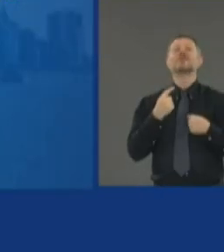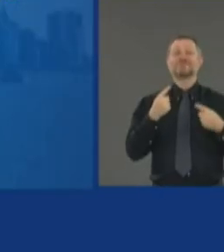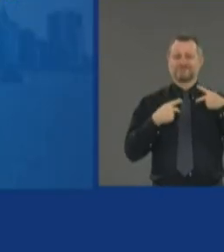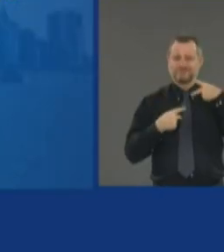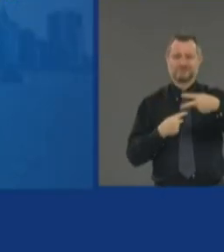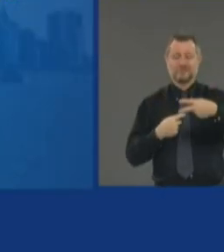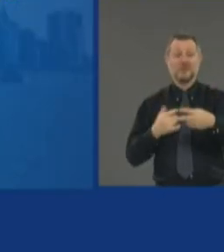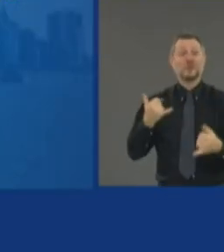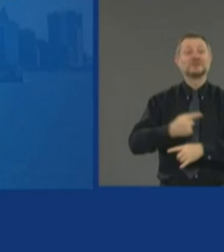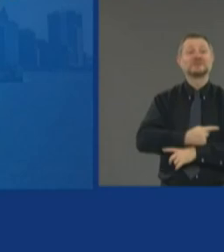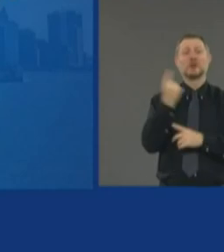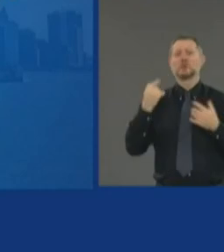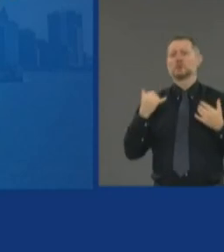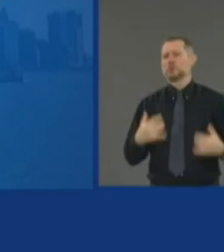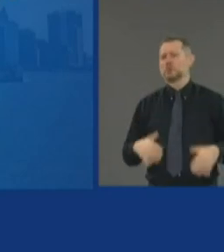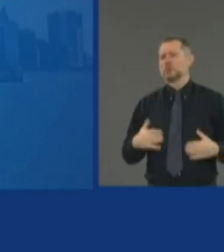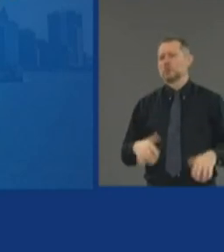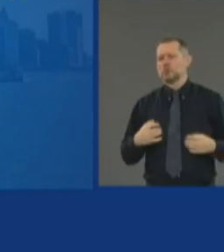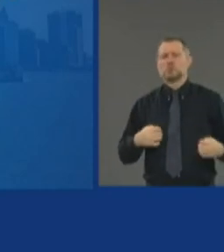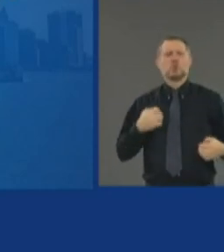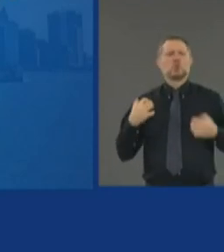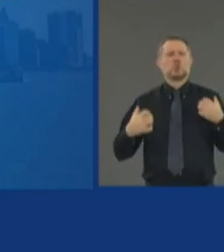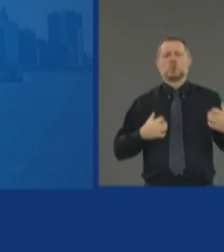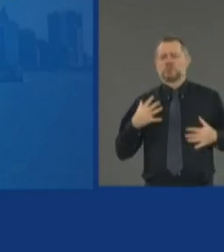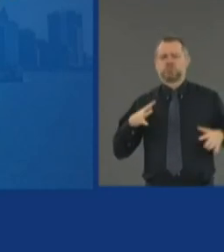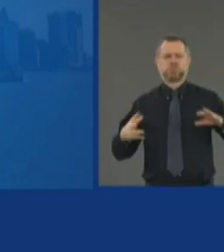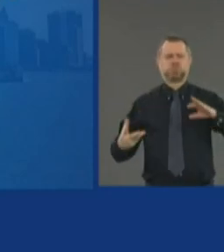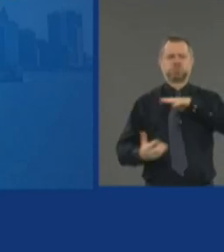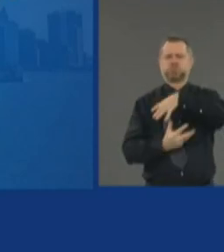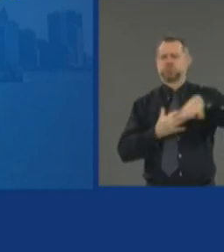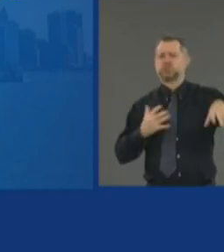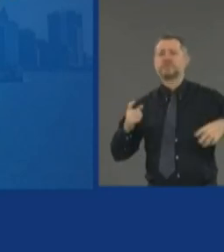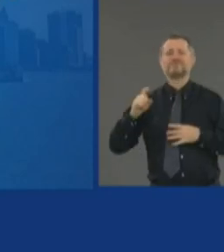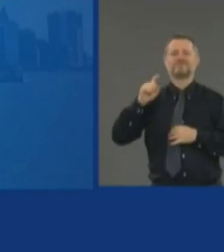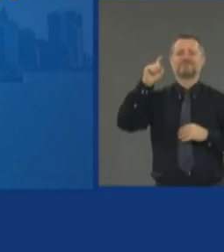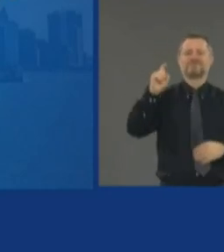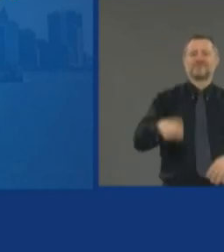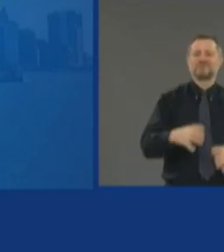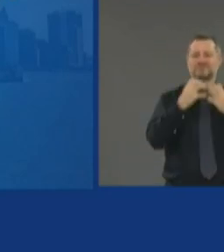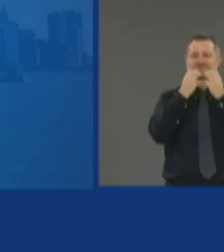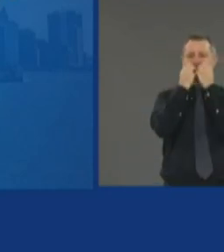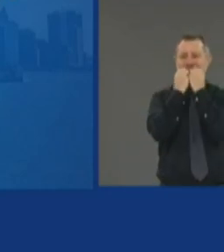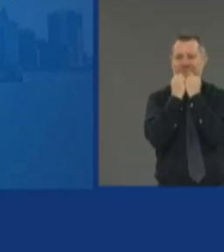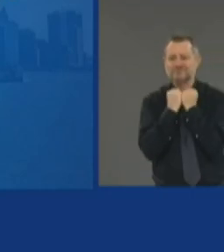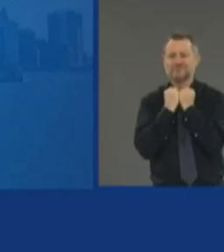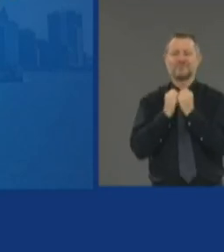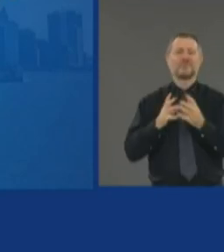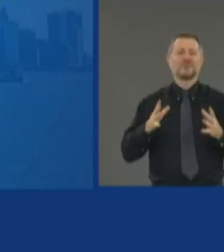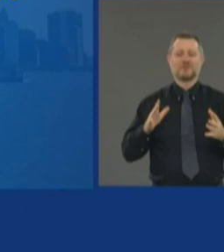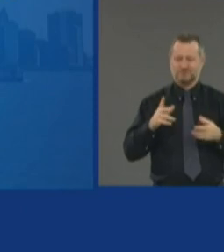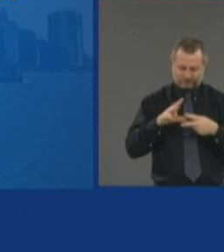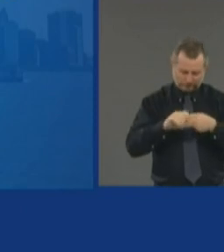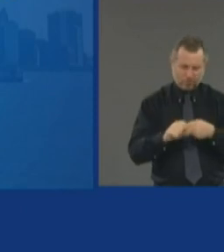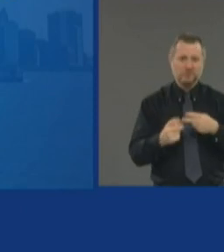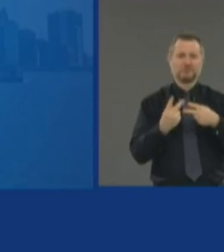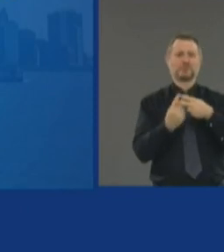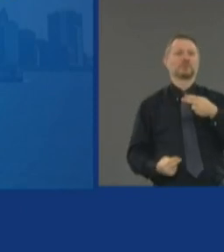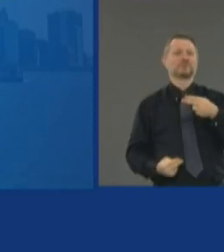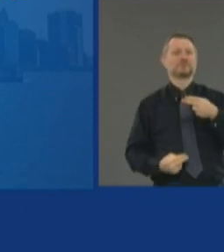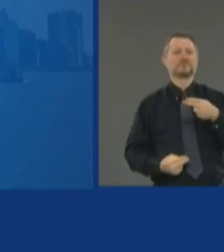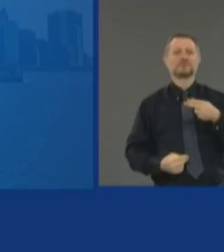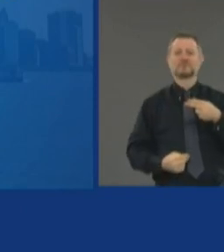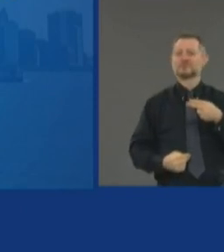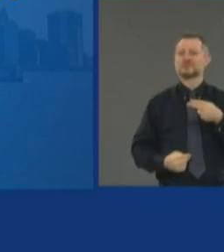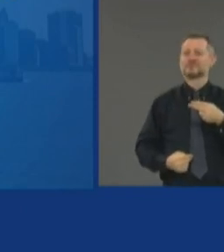moment, you need to be able to hold two truths in your hands at the same time. How do